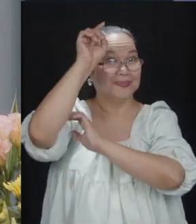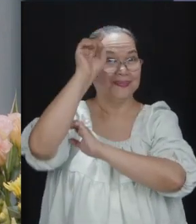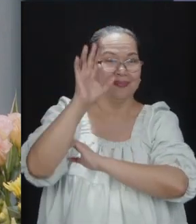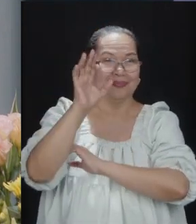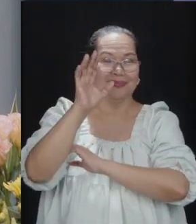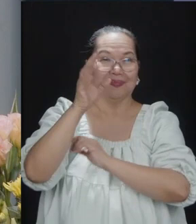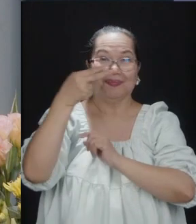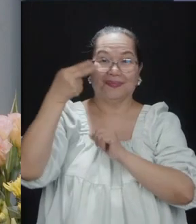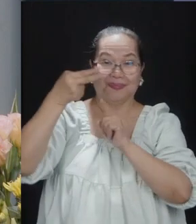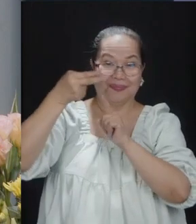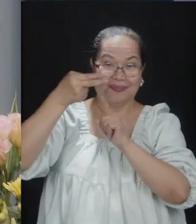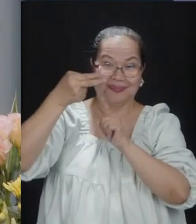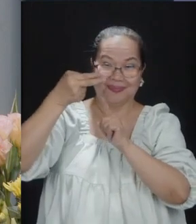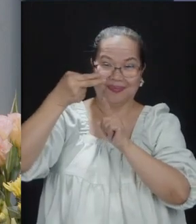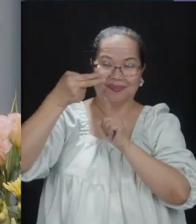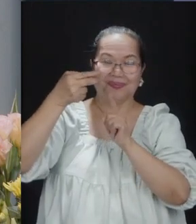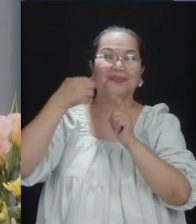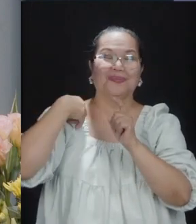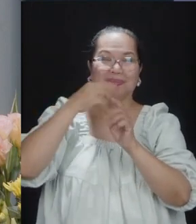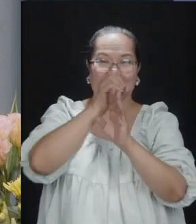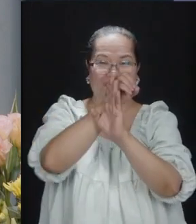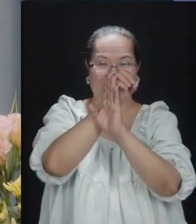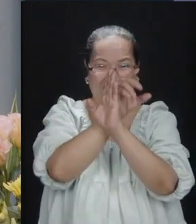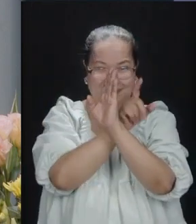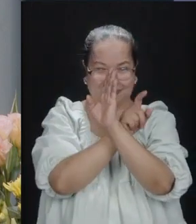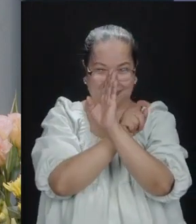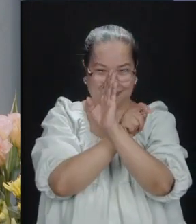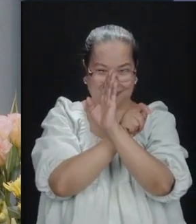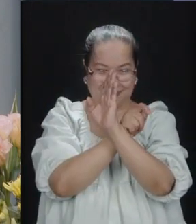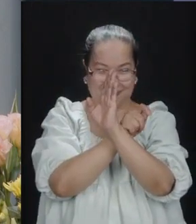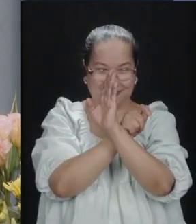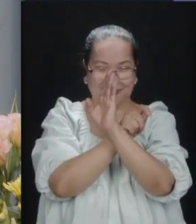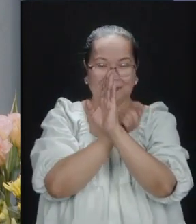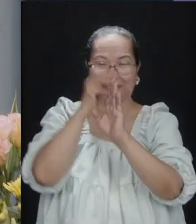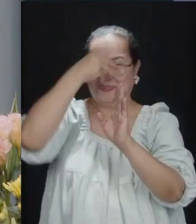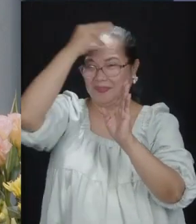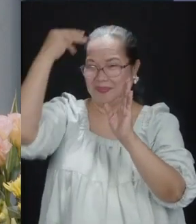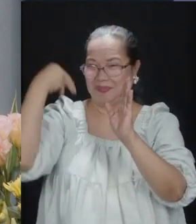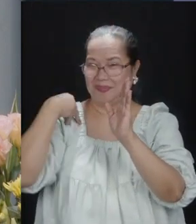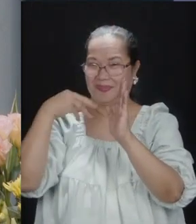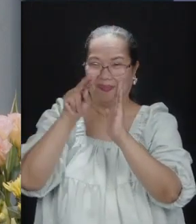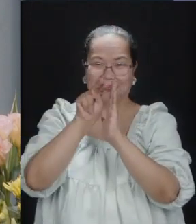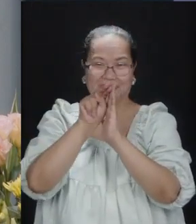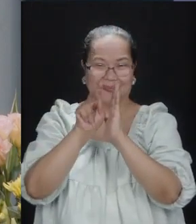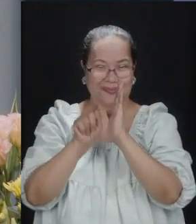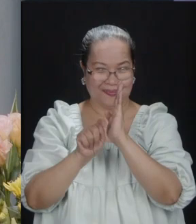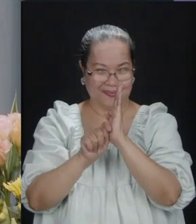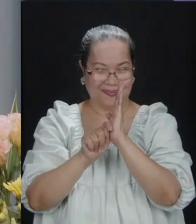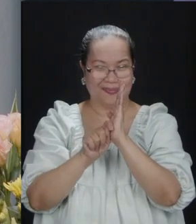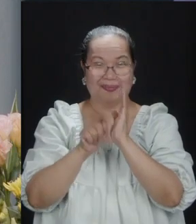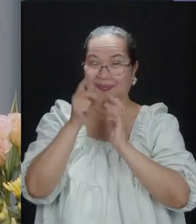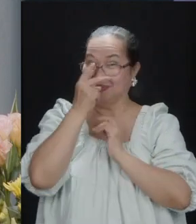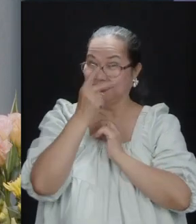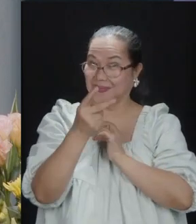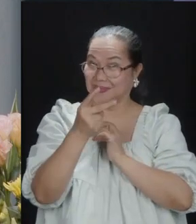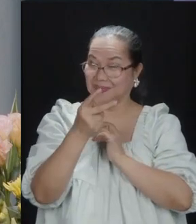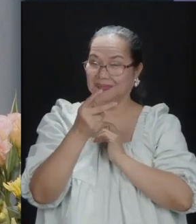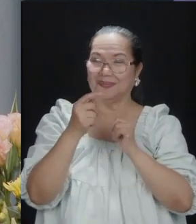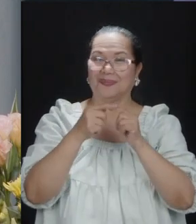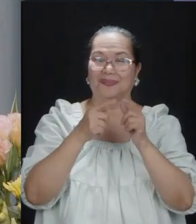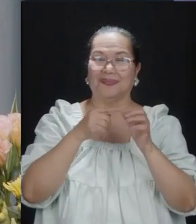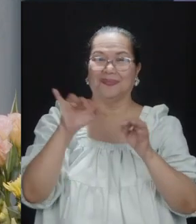referred to as the Magnificat of the Old Testament. So you see, God took